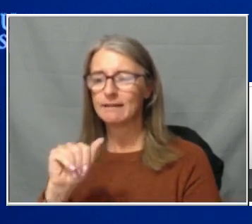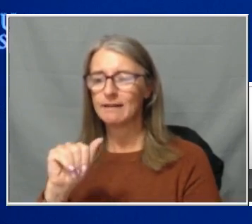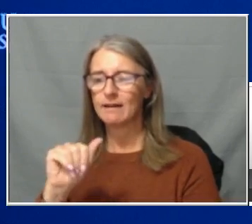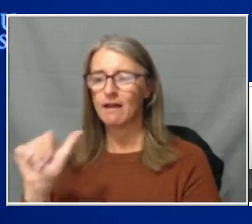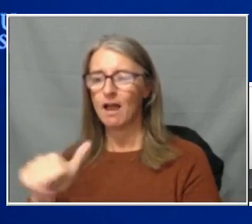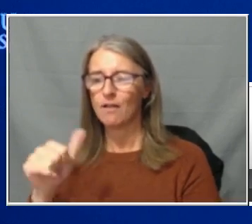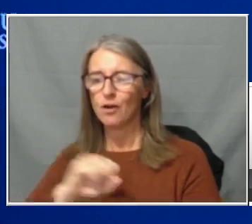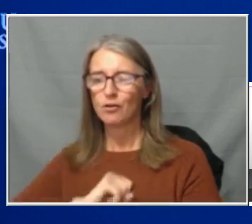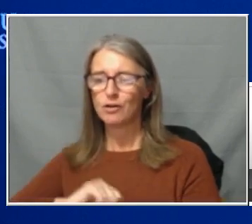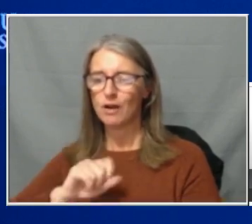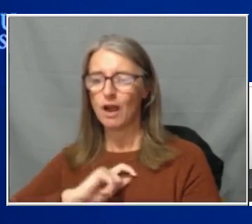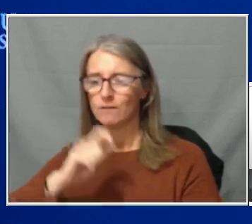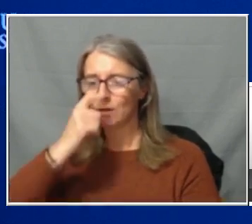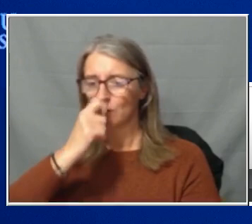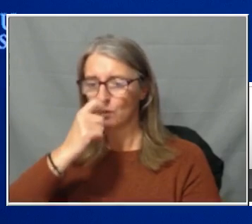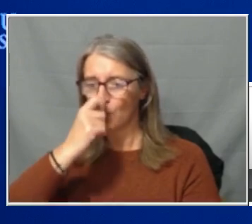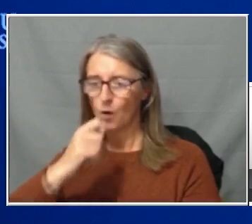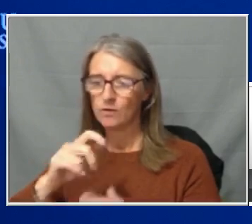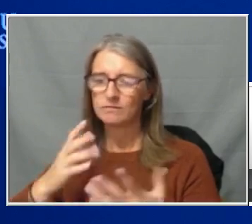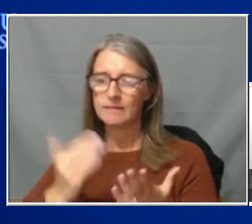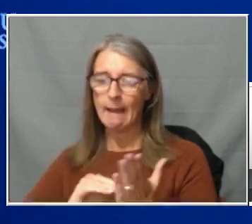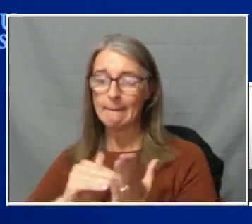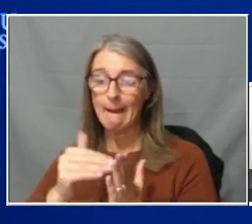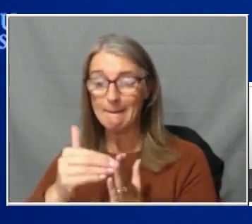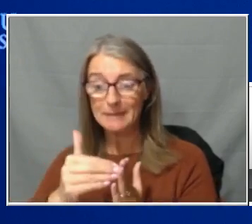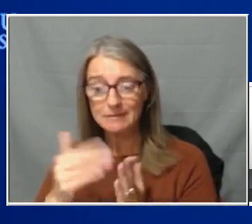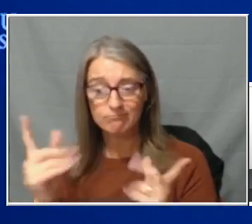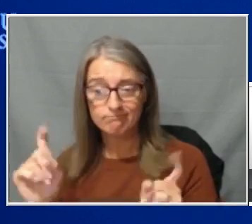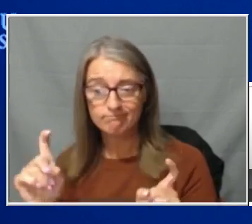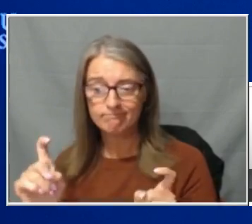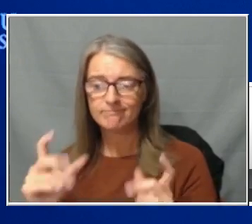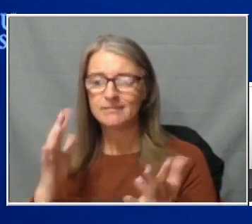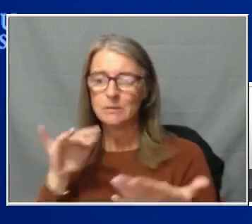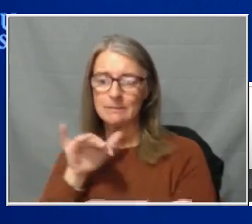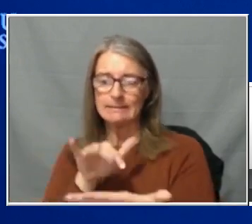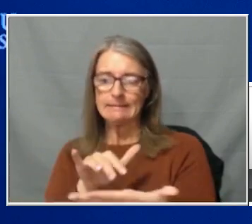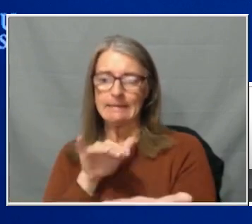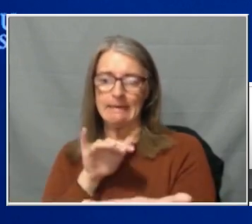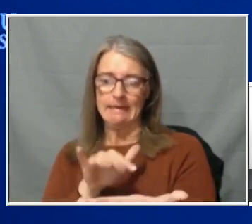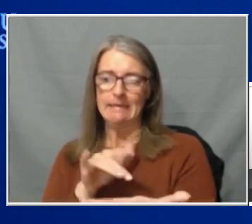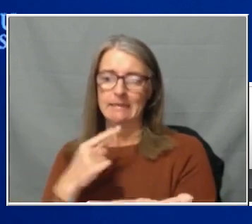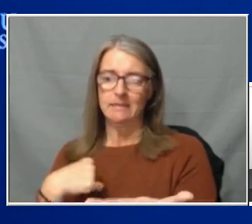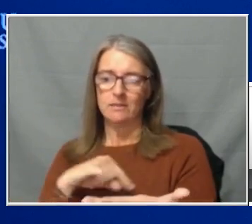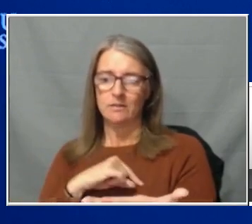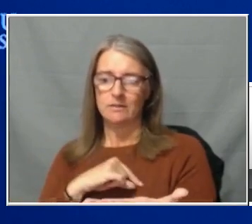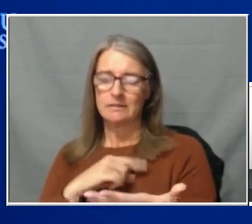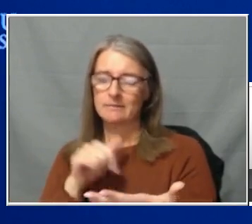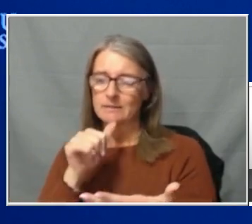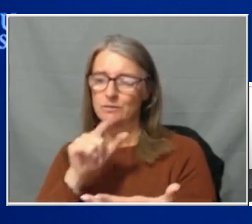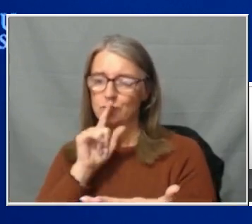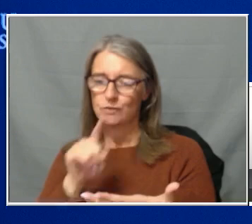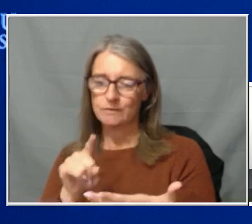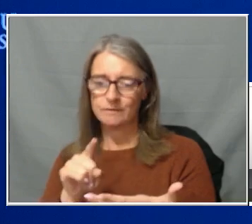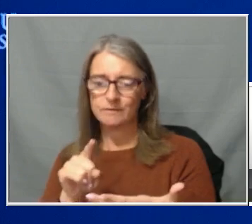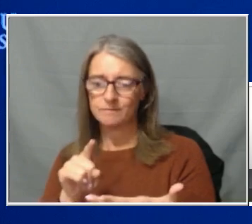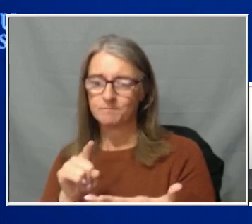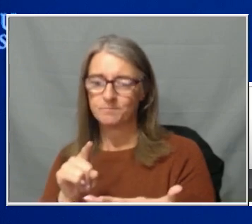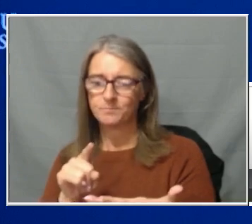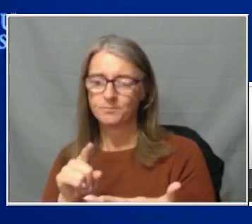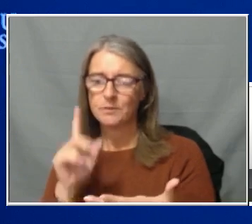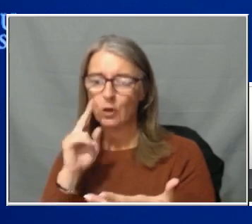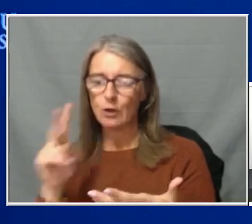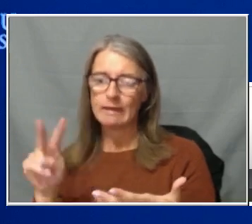cold coronaviruses. How common? There's been a few studies looking at it. Obviously, there are all caveats to these studies, looking at the time